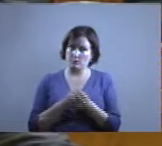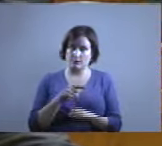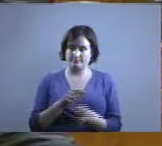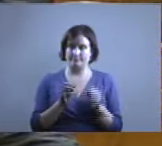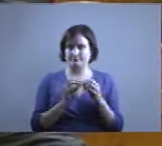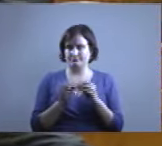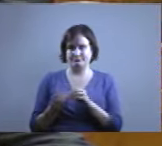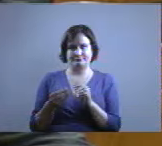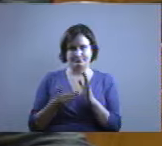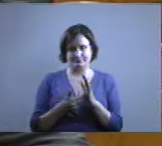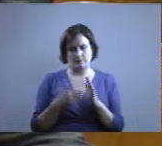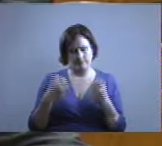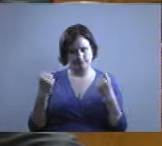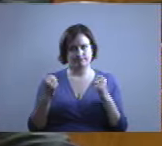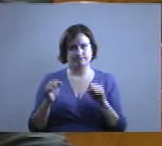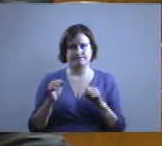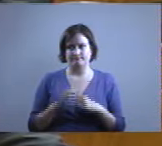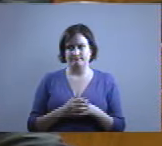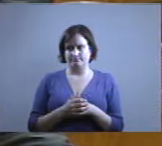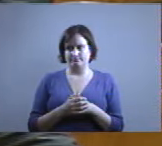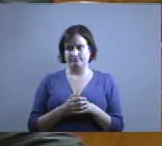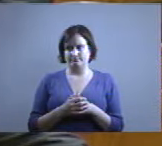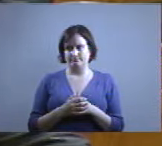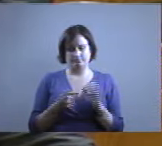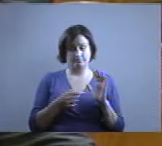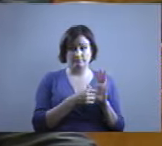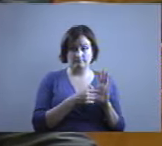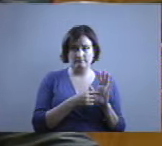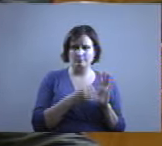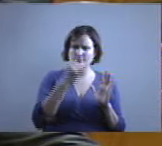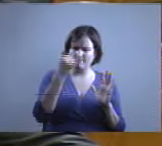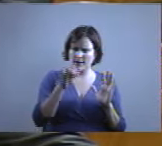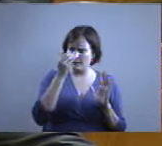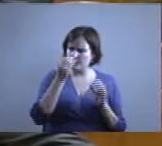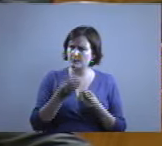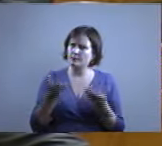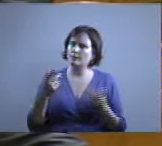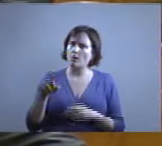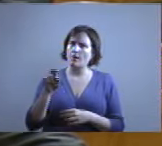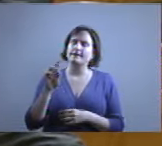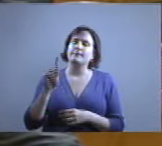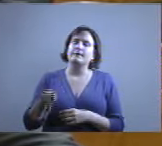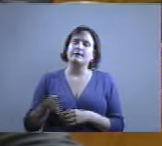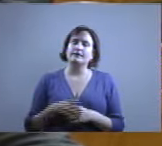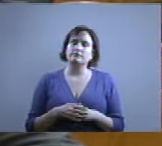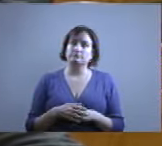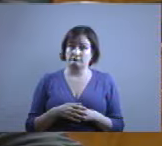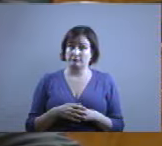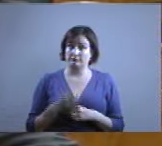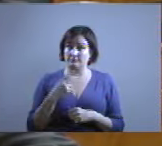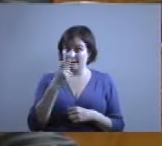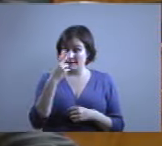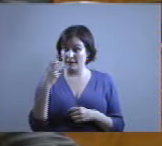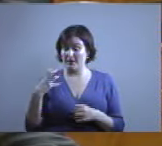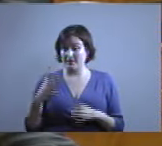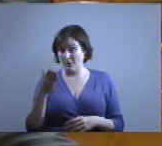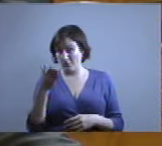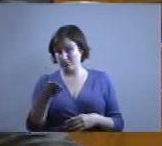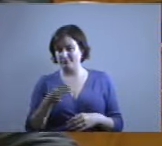I want to say, this bill is bad news for the National Development Plan. And I see the Honourable Minister is sitting